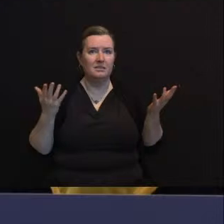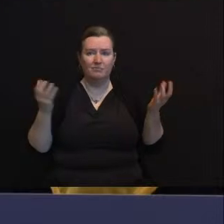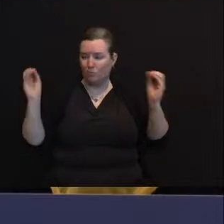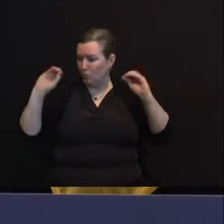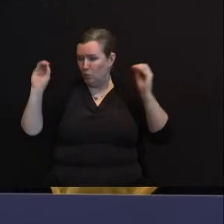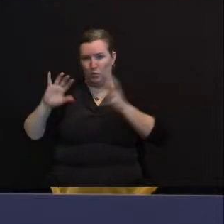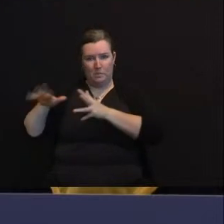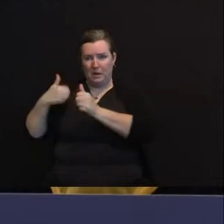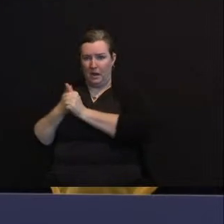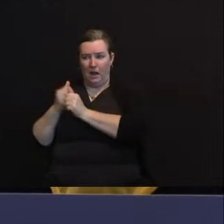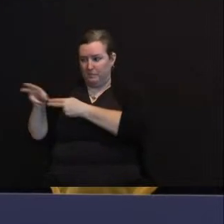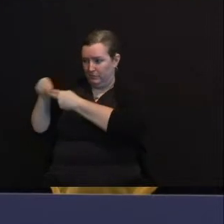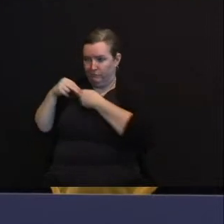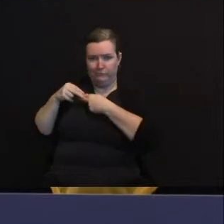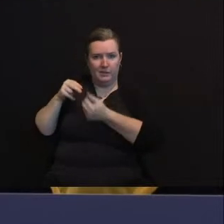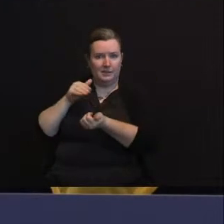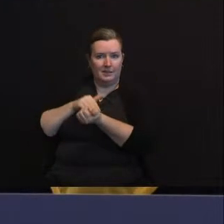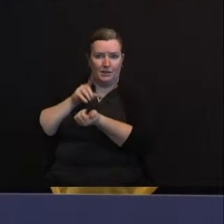overrun.